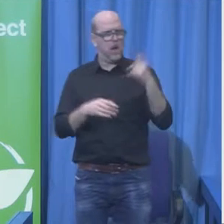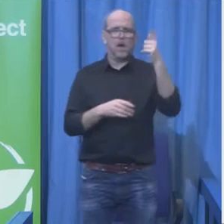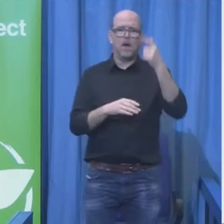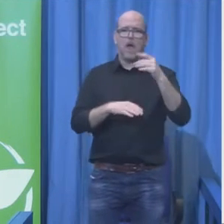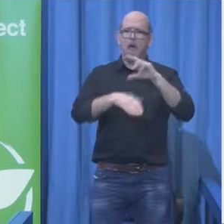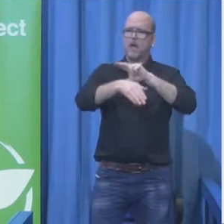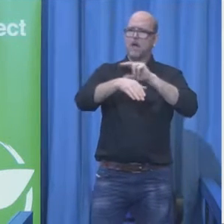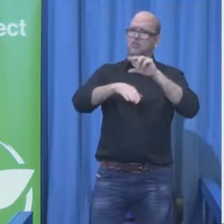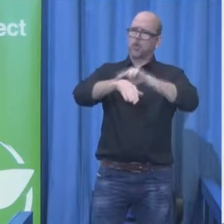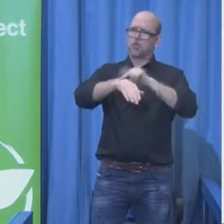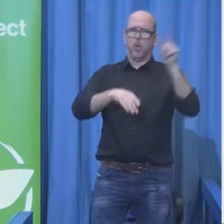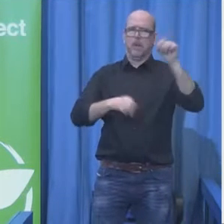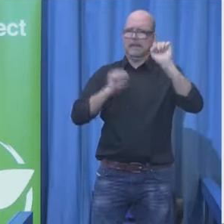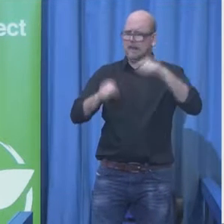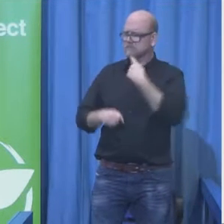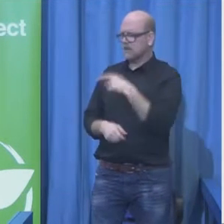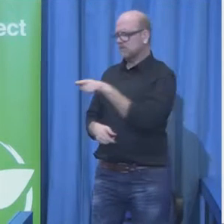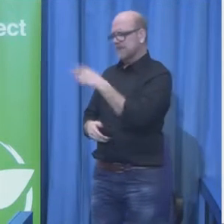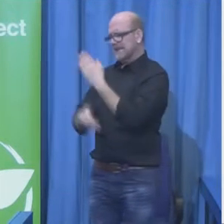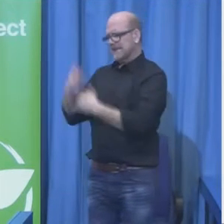The last one is financial.